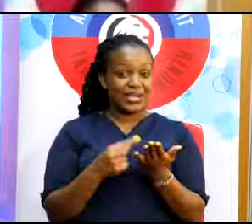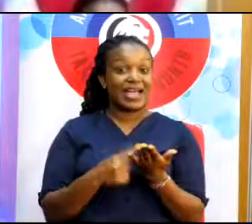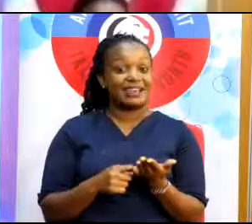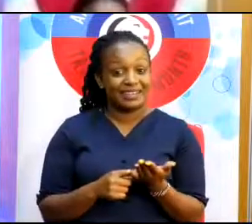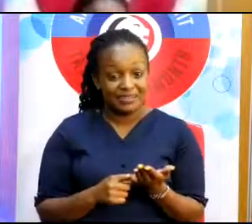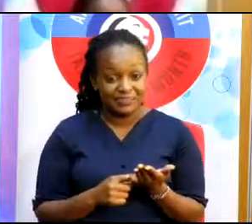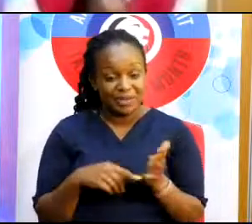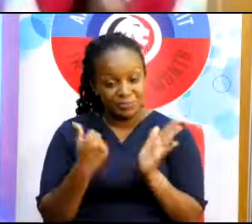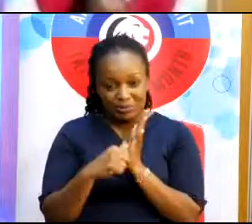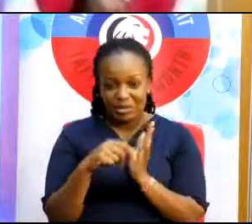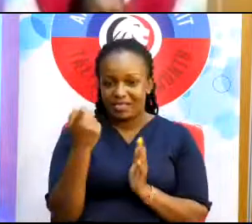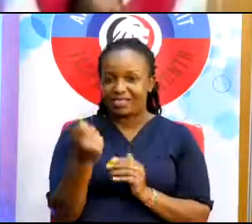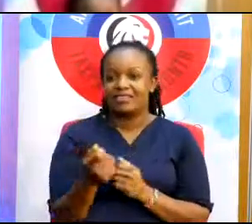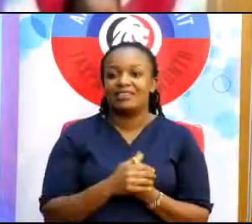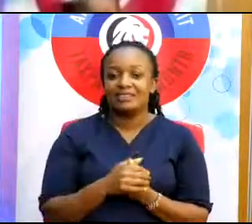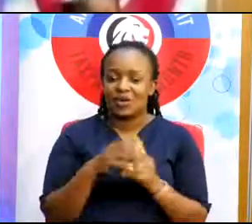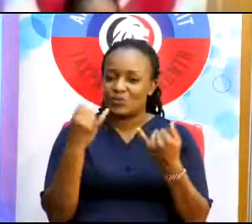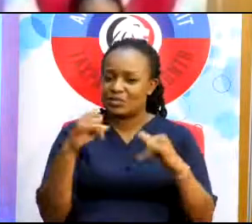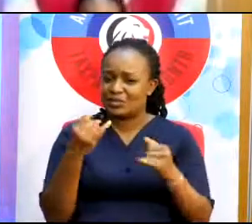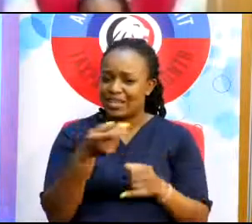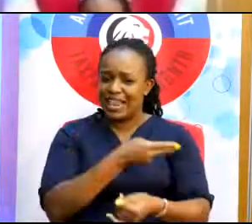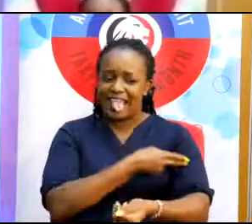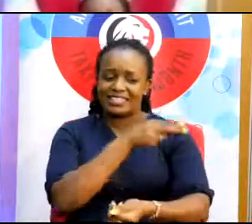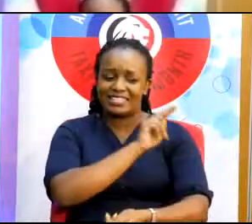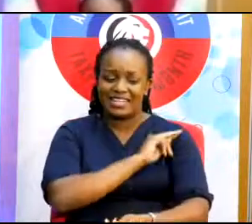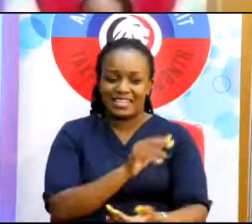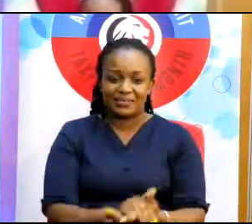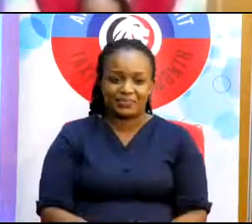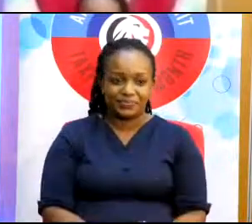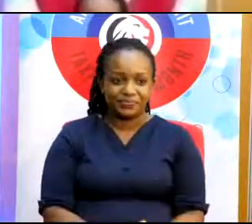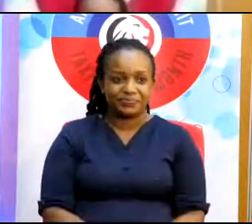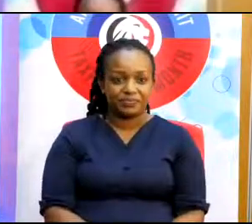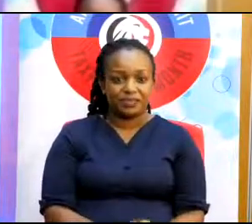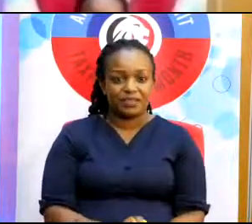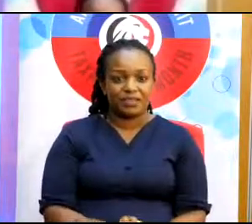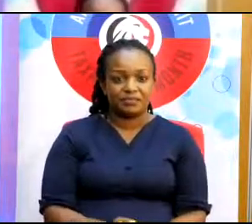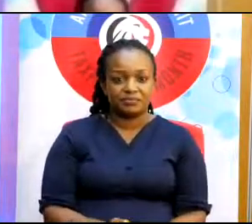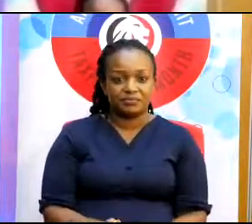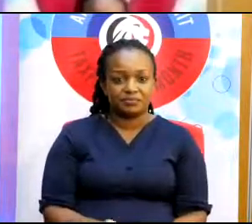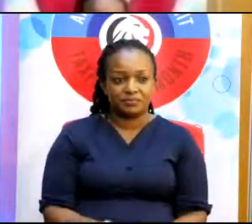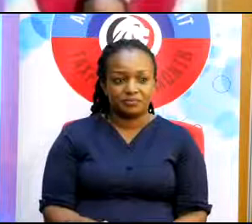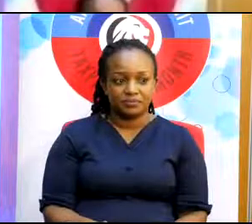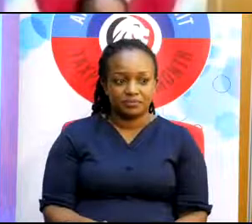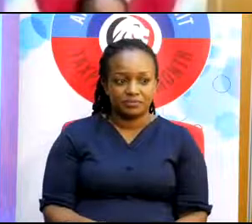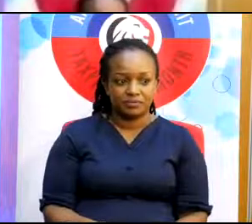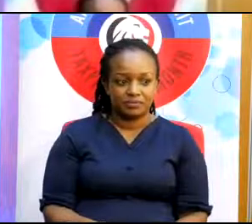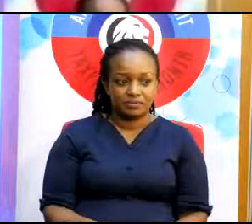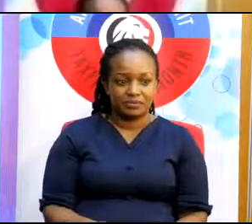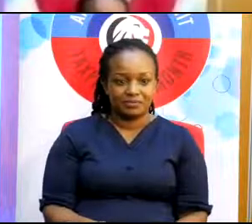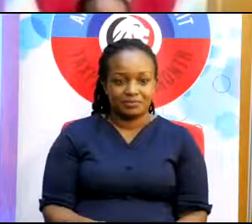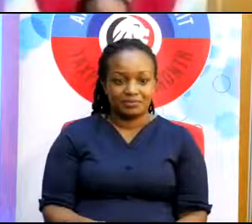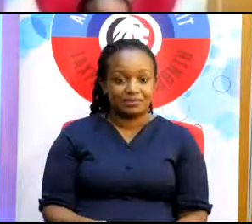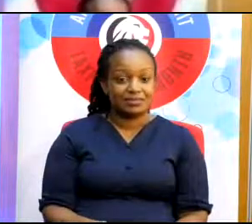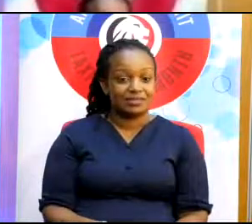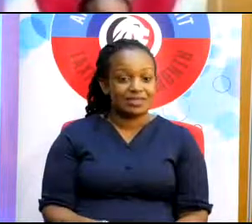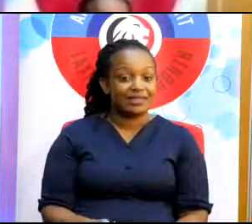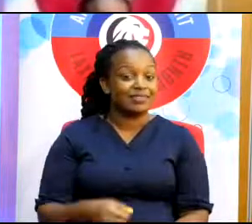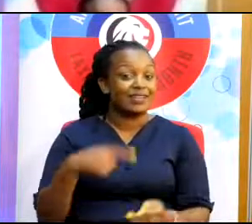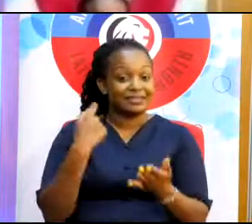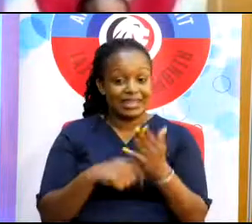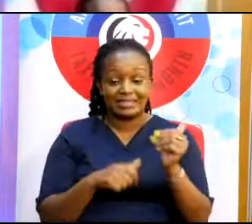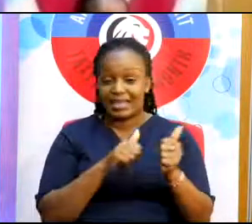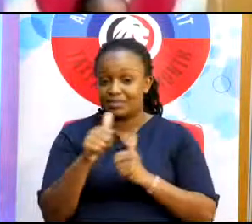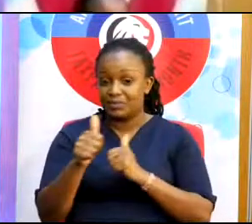little bit in Sierra Leone. Let's try Nigeria, shall we? The Federal Inland Revenue Service is the